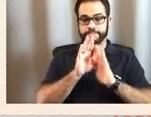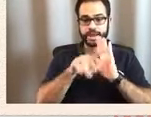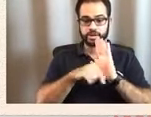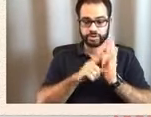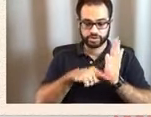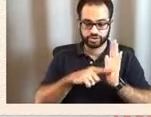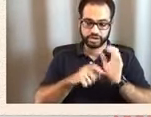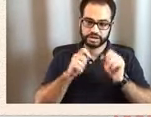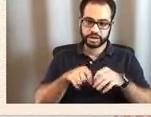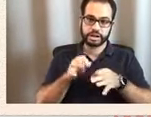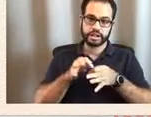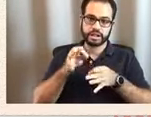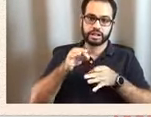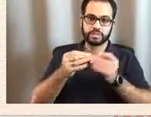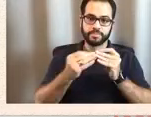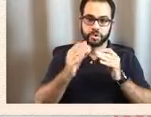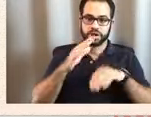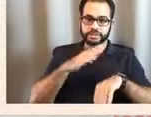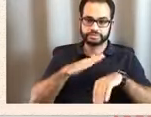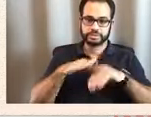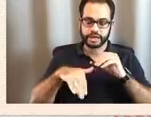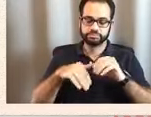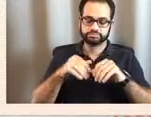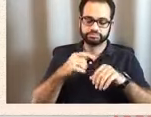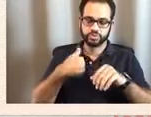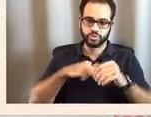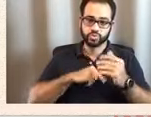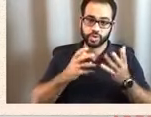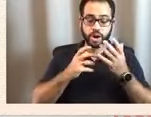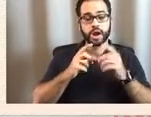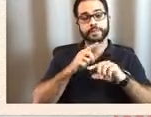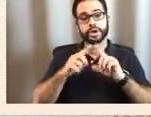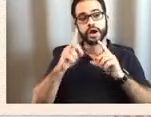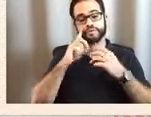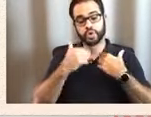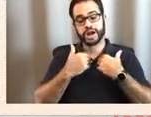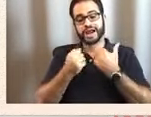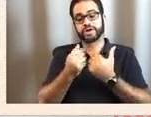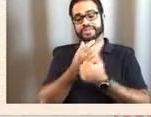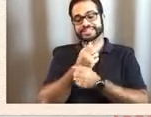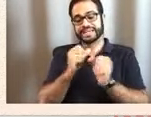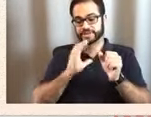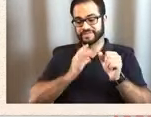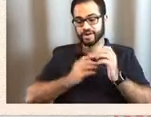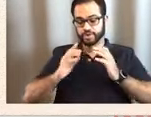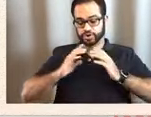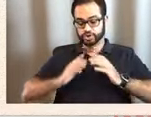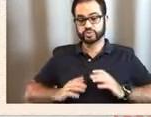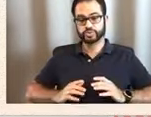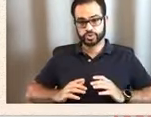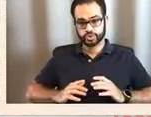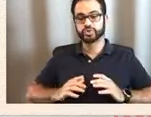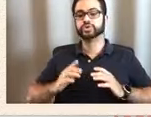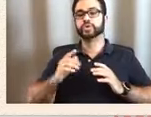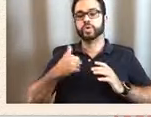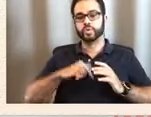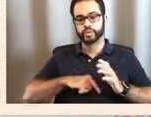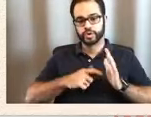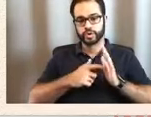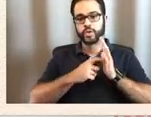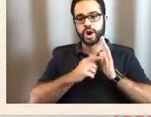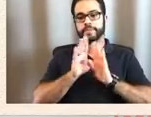longer than we'd like. However, for the health and safety of our consumers and your loved ones, we require background